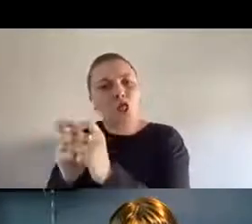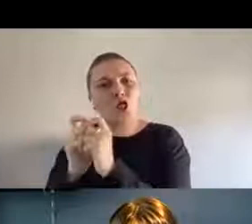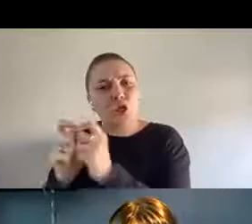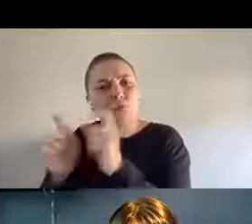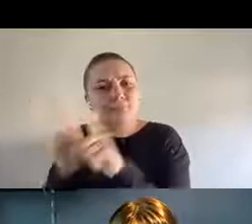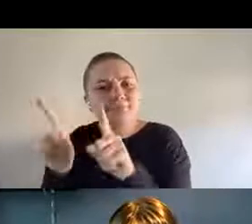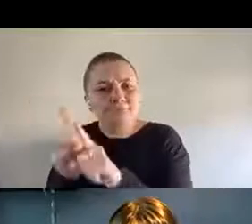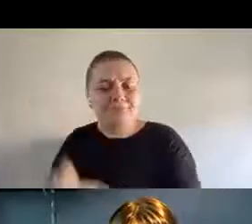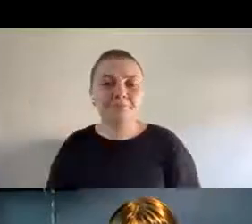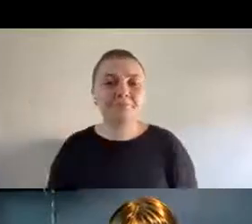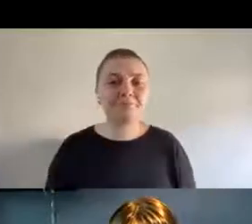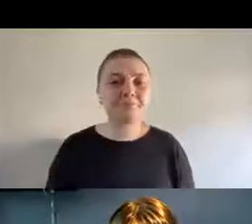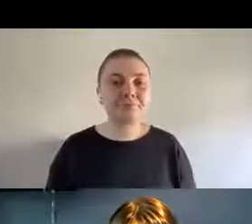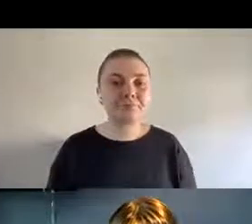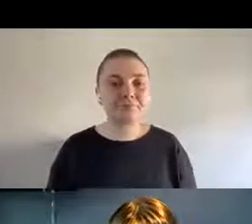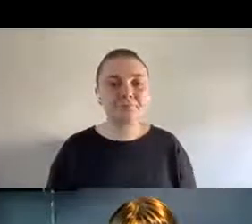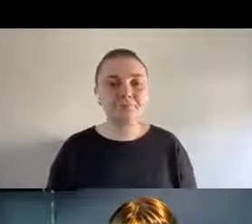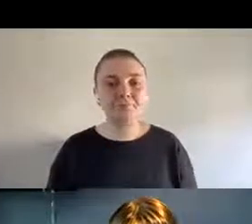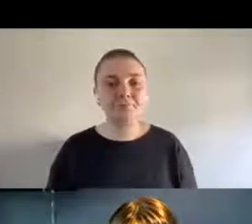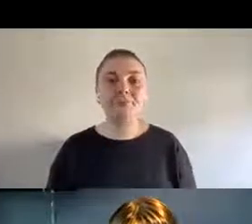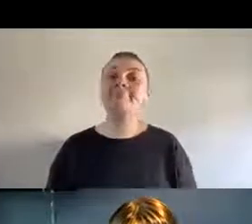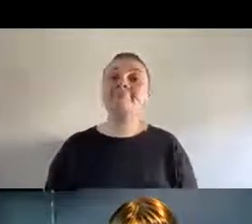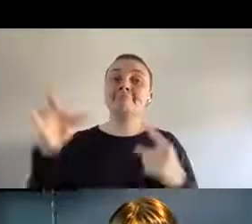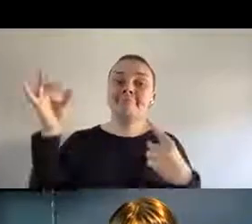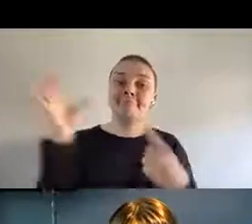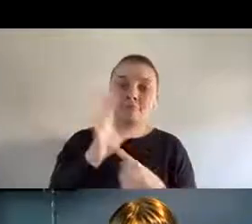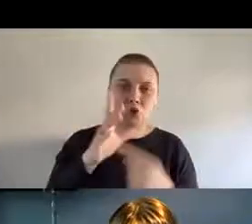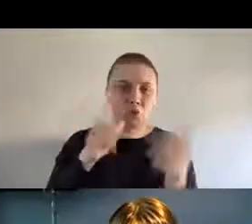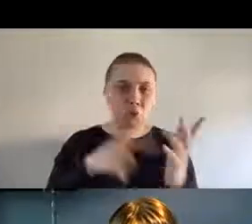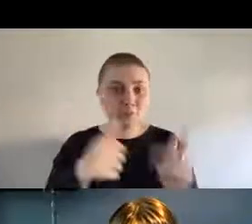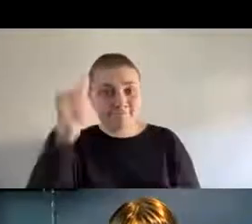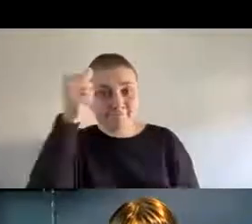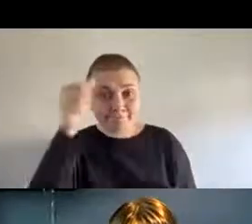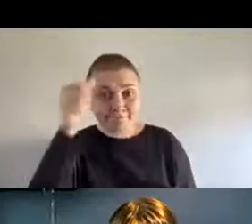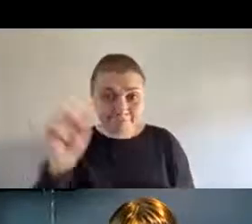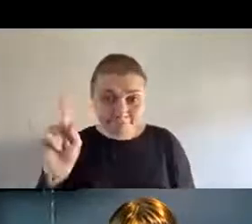well. So, and it's important to note that